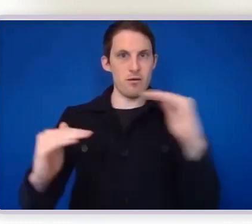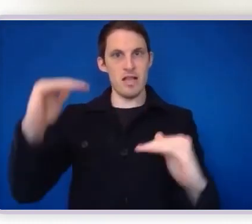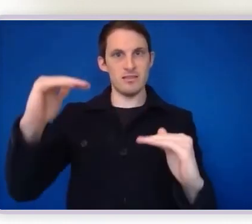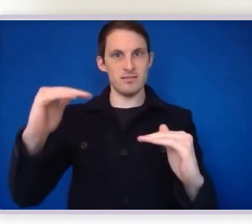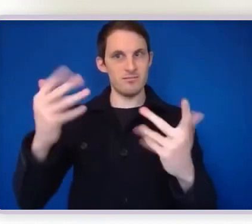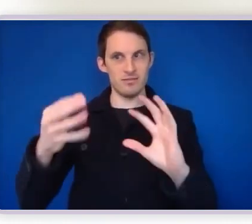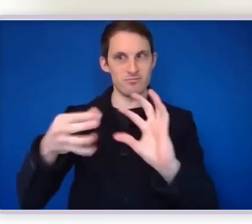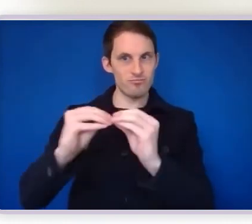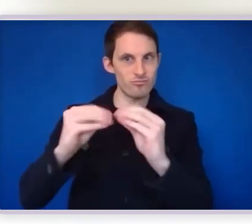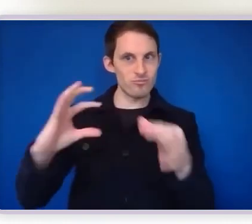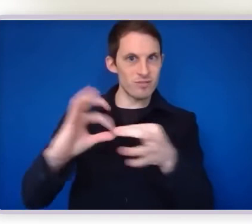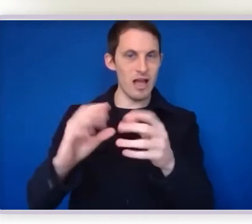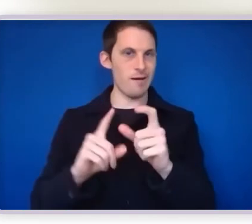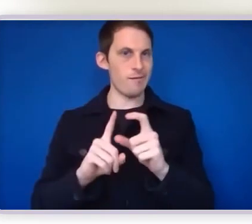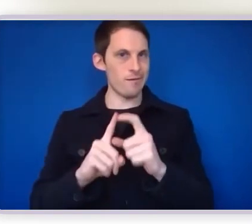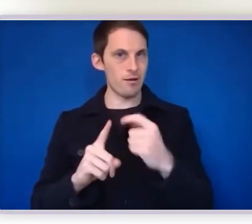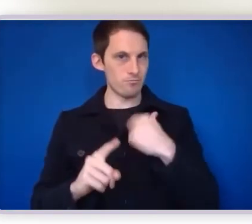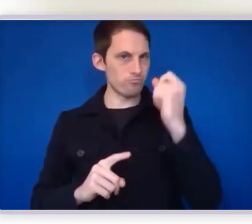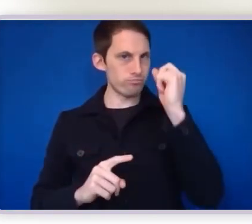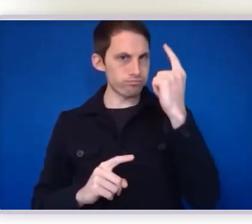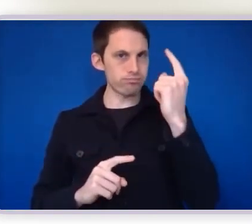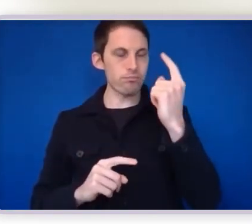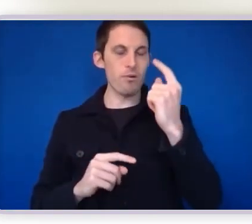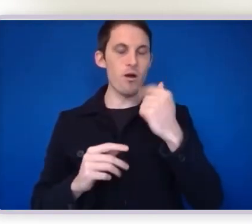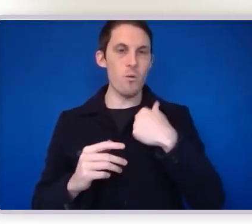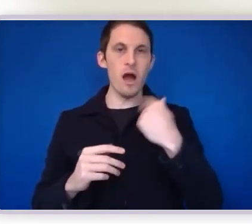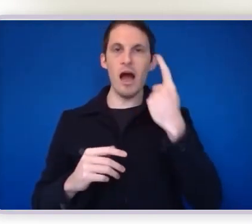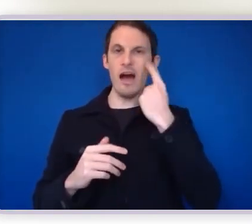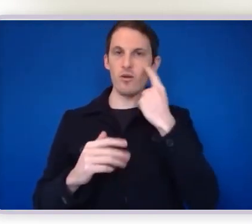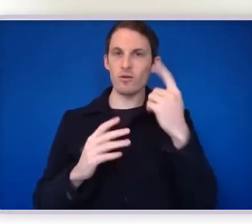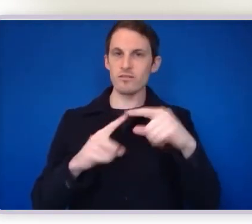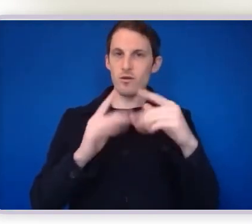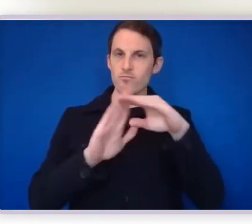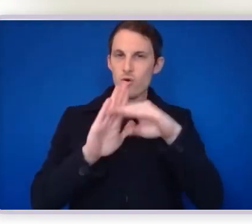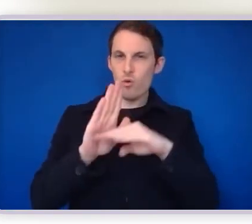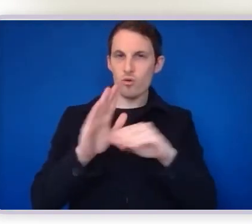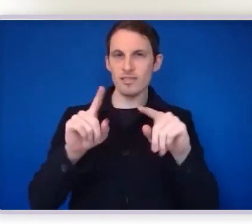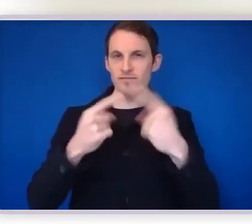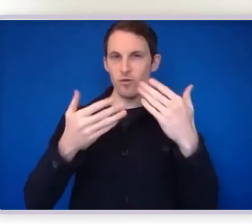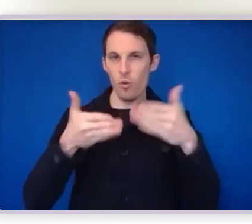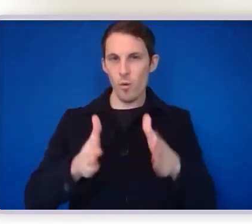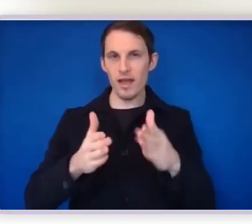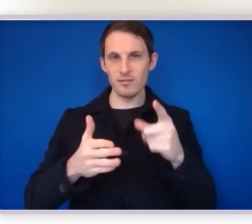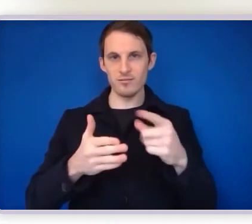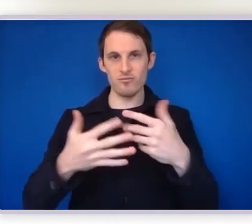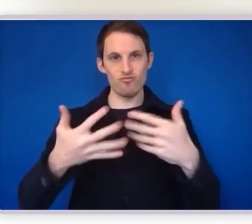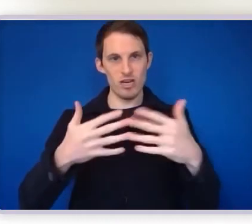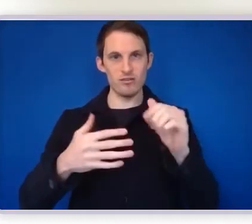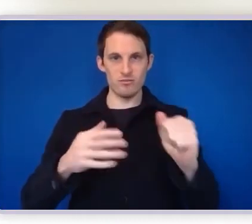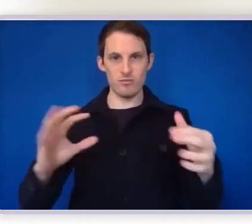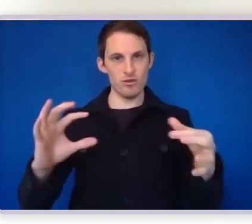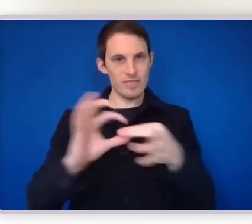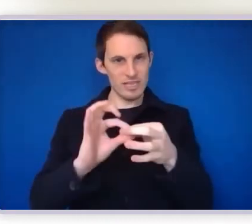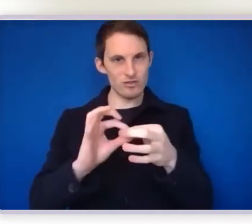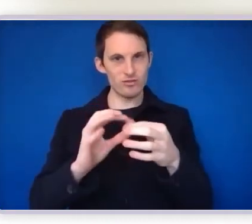we have a number of protocols, and we're looking at different ways of conducting conciliation, which might be, well, particularly at the moment,